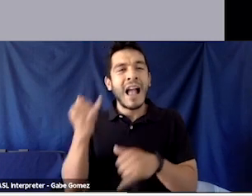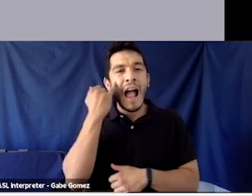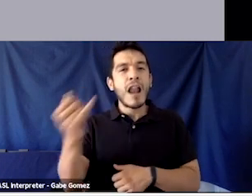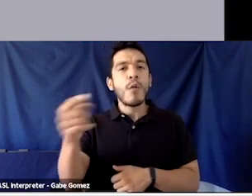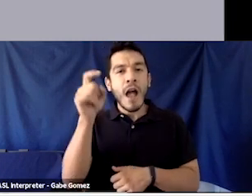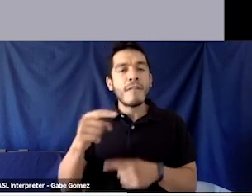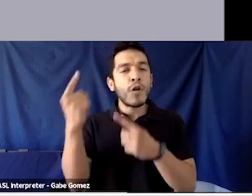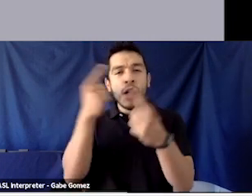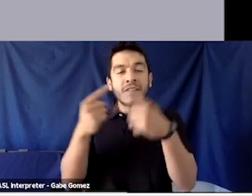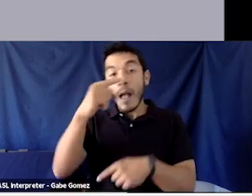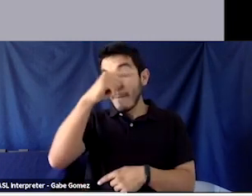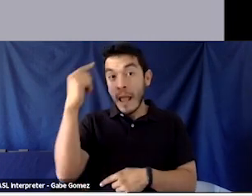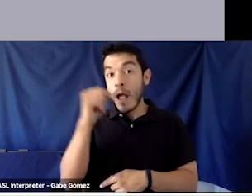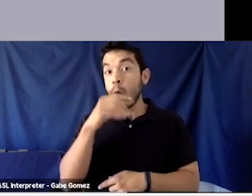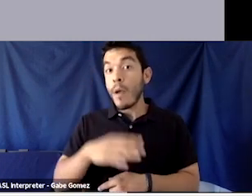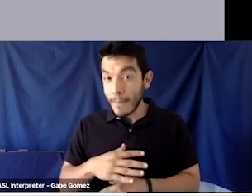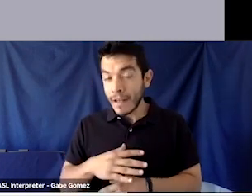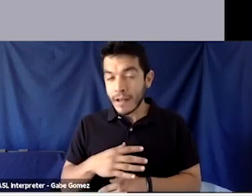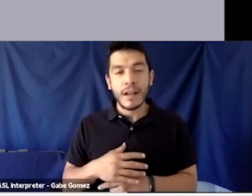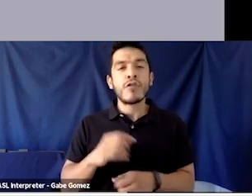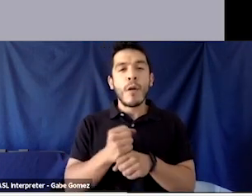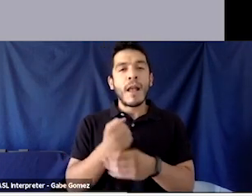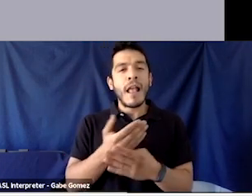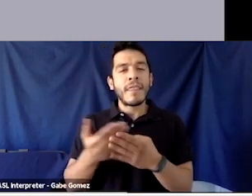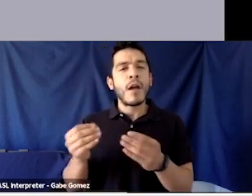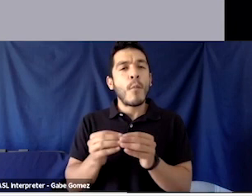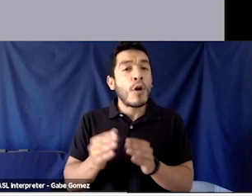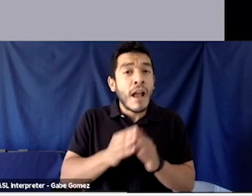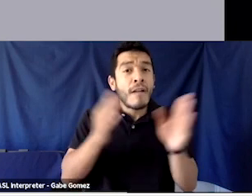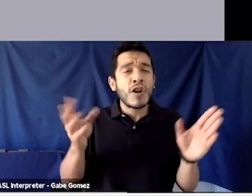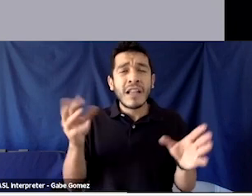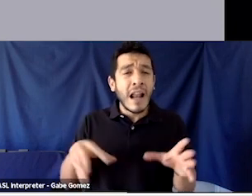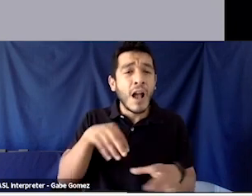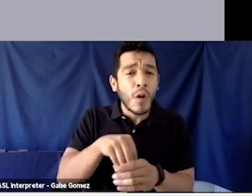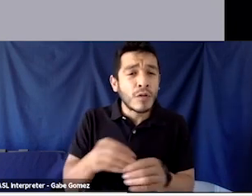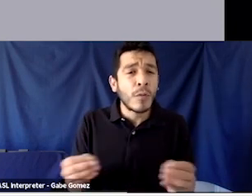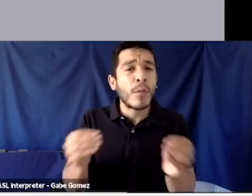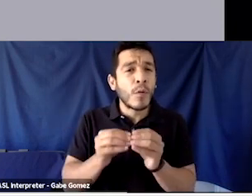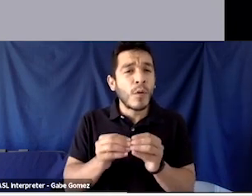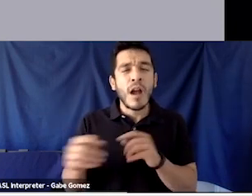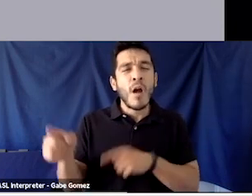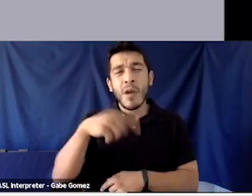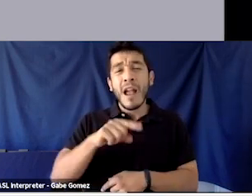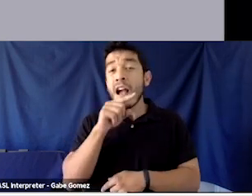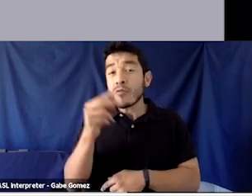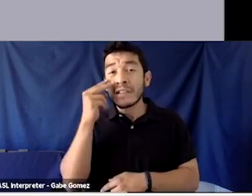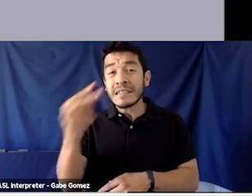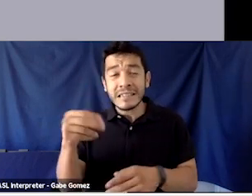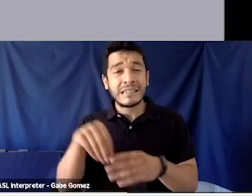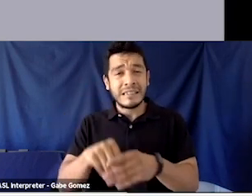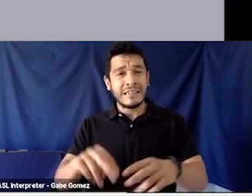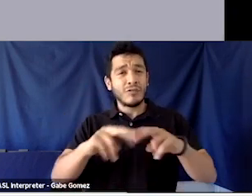Black women in our efforts to make content more diverse and inclusive. And we actually see in the research